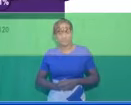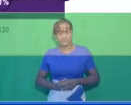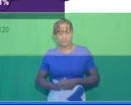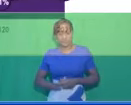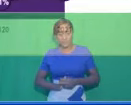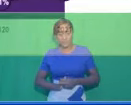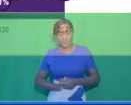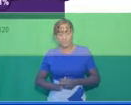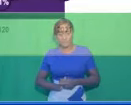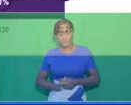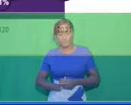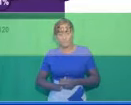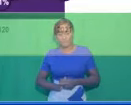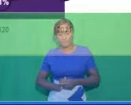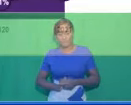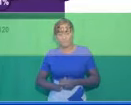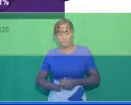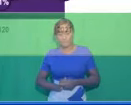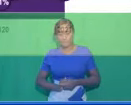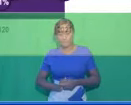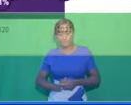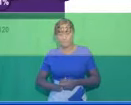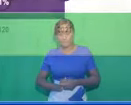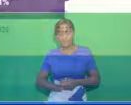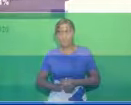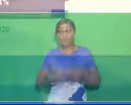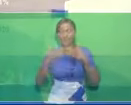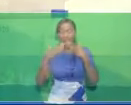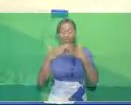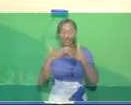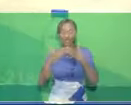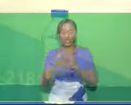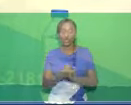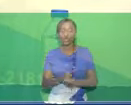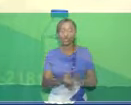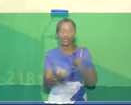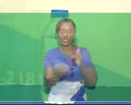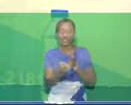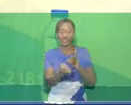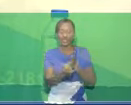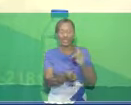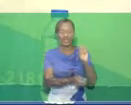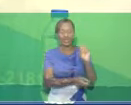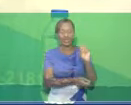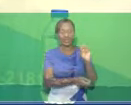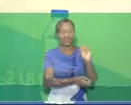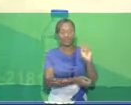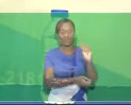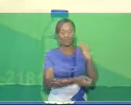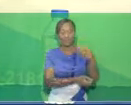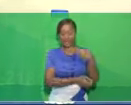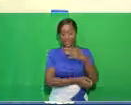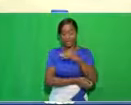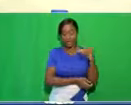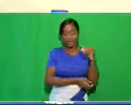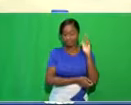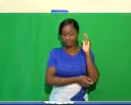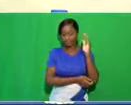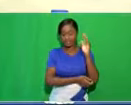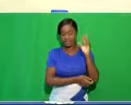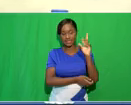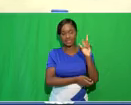Thank you. Back to you, moderator. Thank you very much, Dr. Peter Smith and Professor Delisle, for engaging us